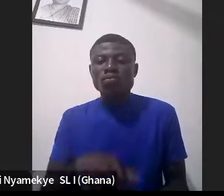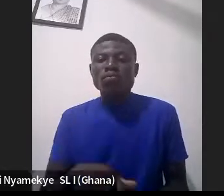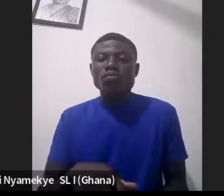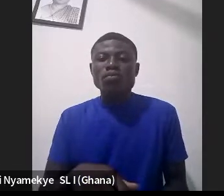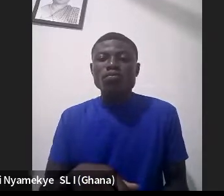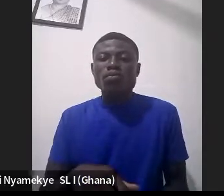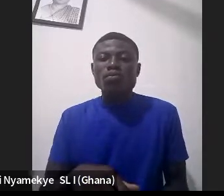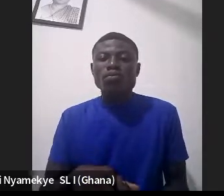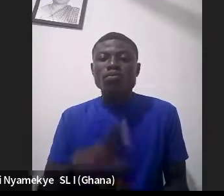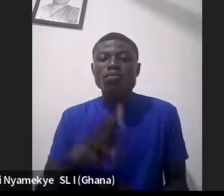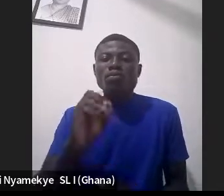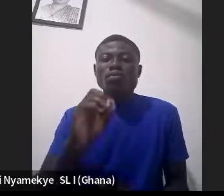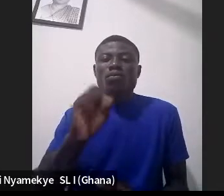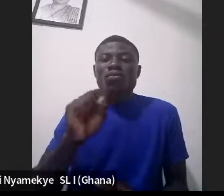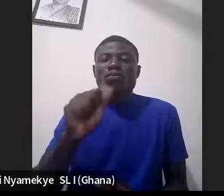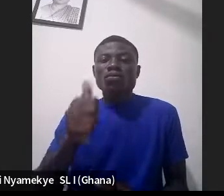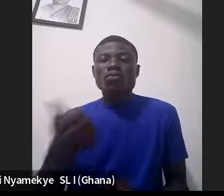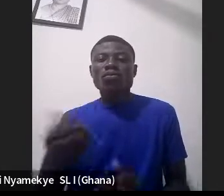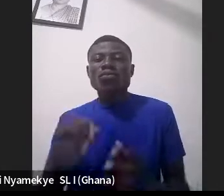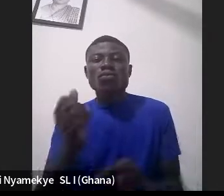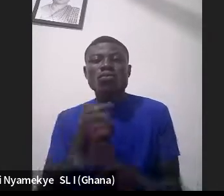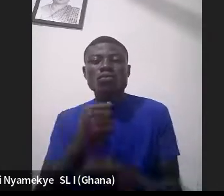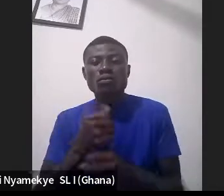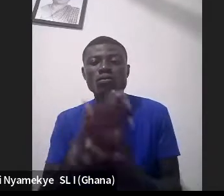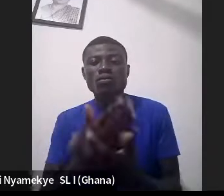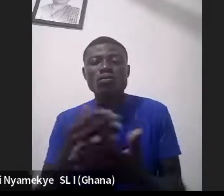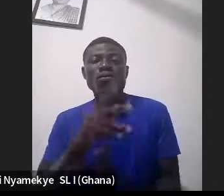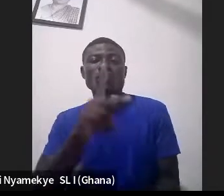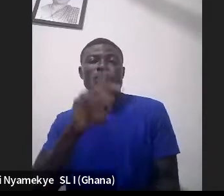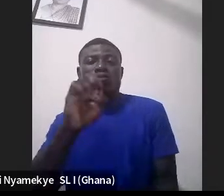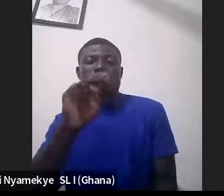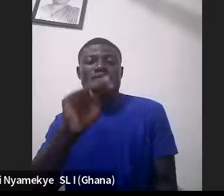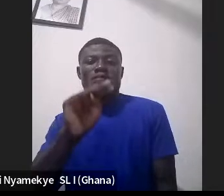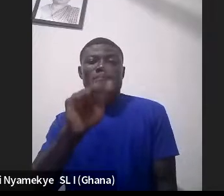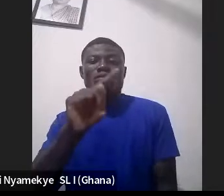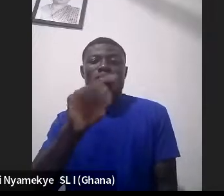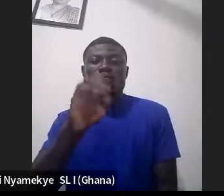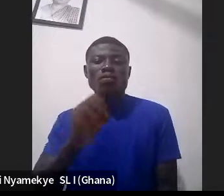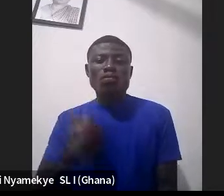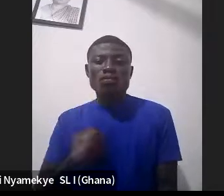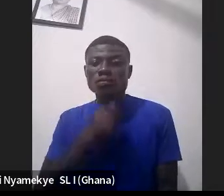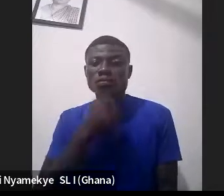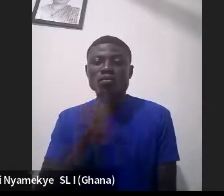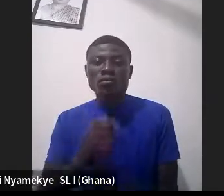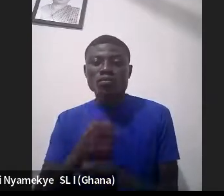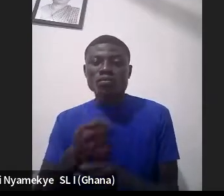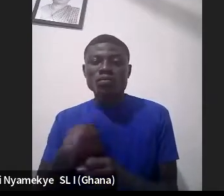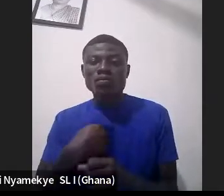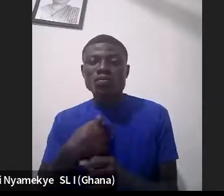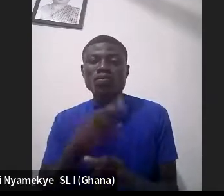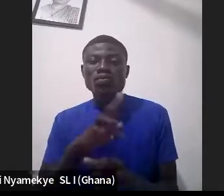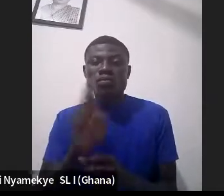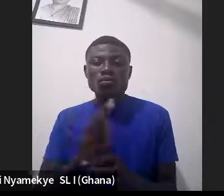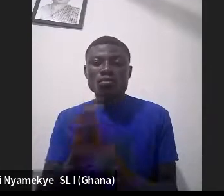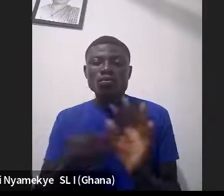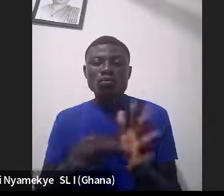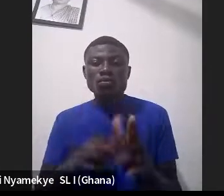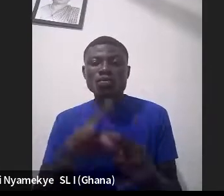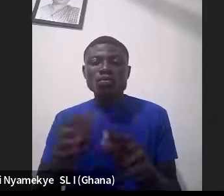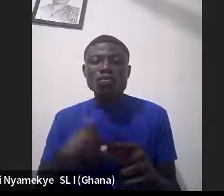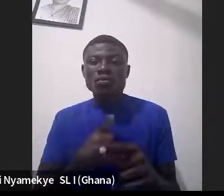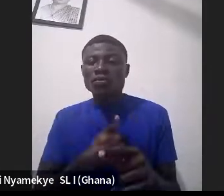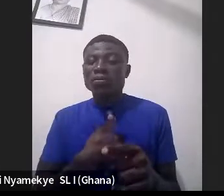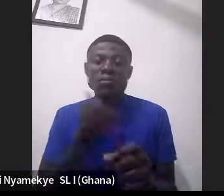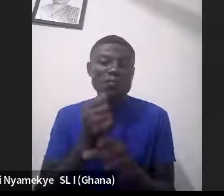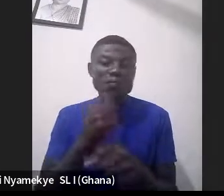Rosa organizes kente sashes for you guys. We may not be talented to use the Rubik's Cube to put that